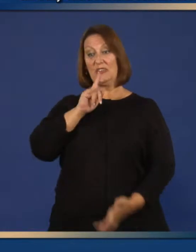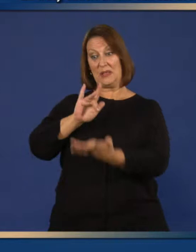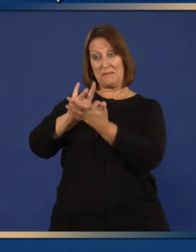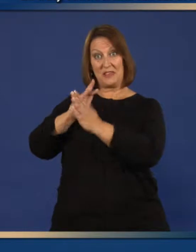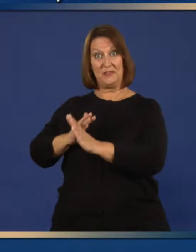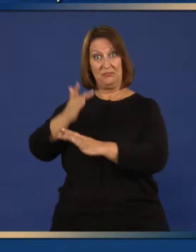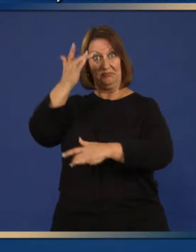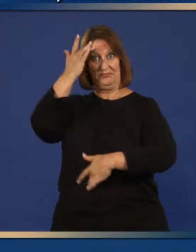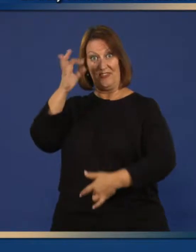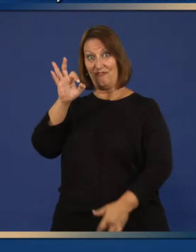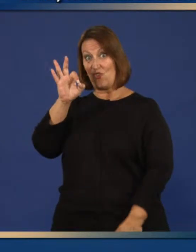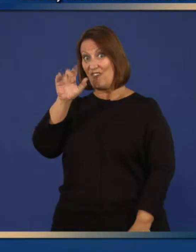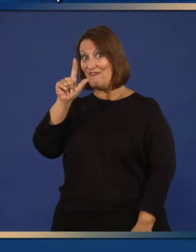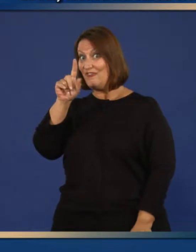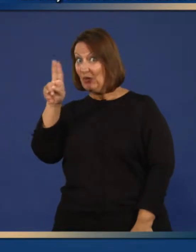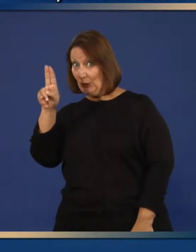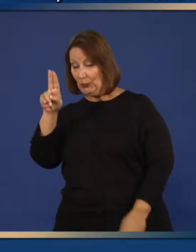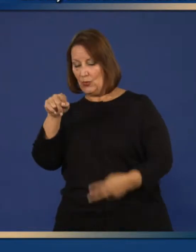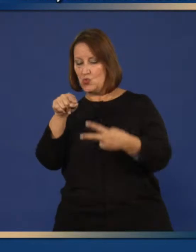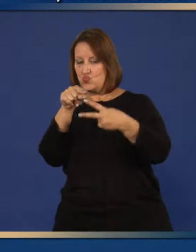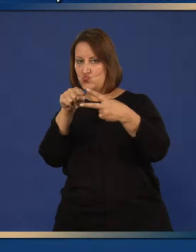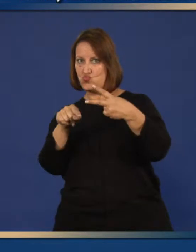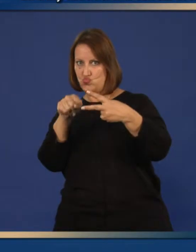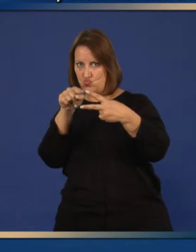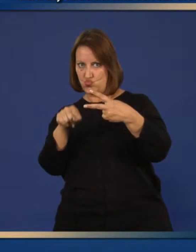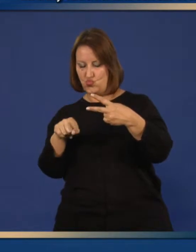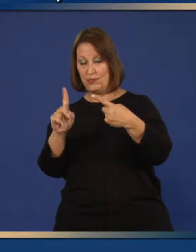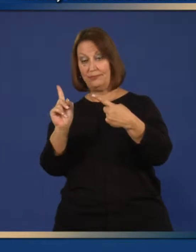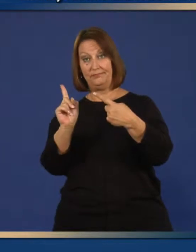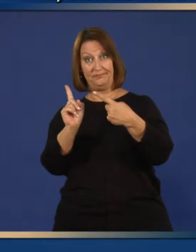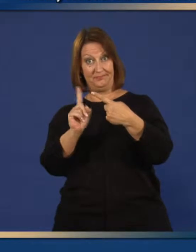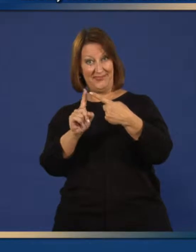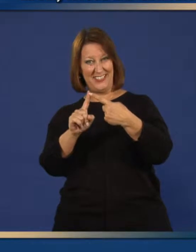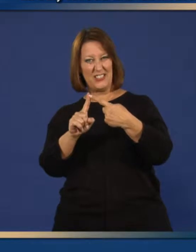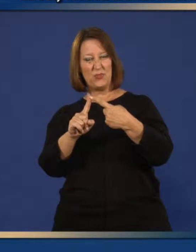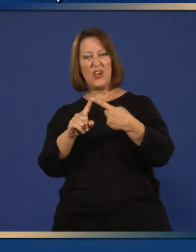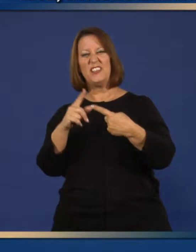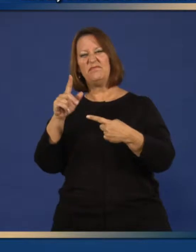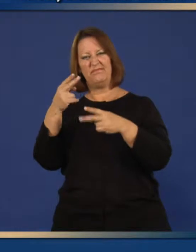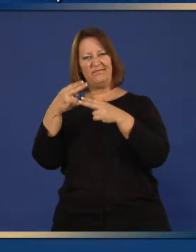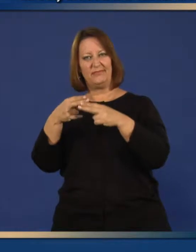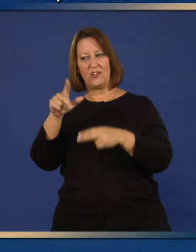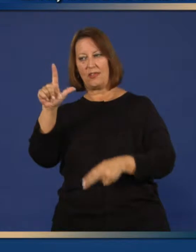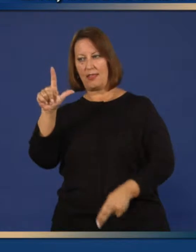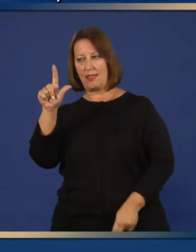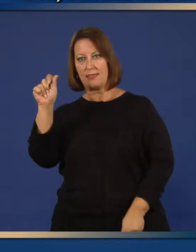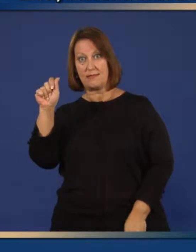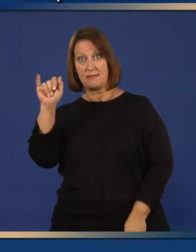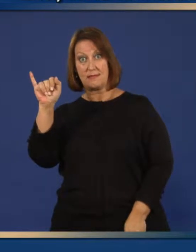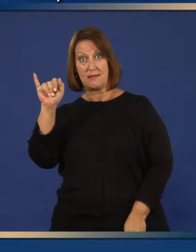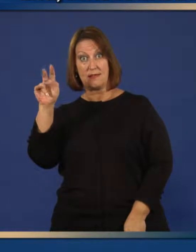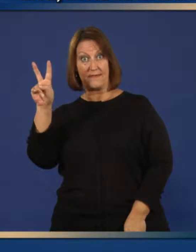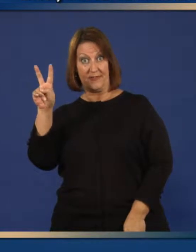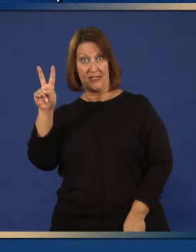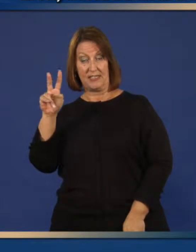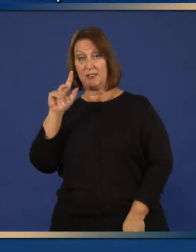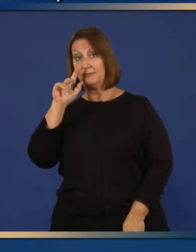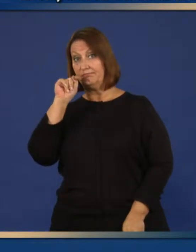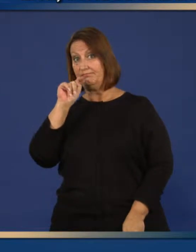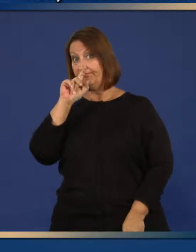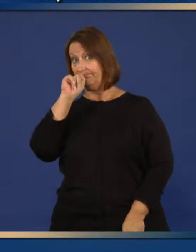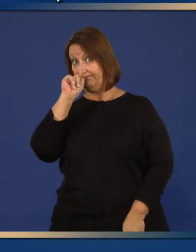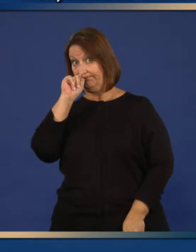There are two types of influenza vaccine. 1. LAIV attenuated